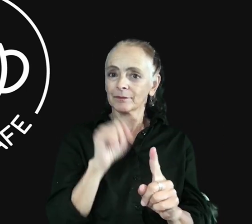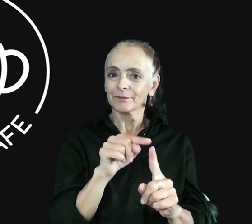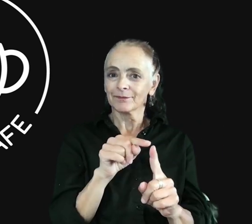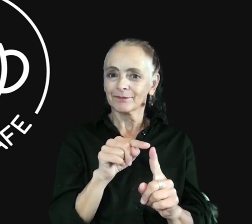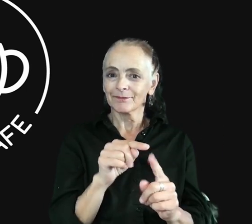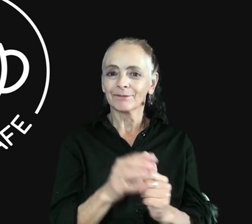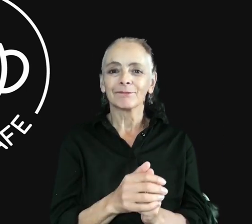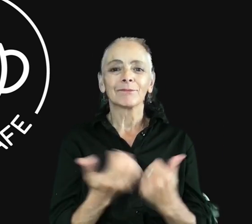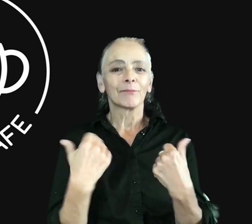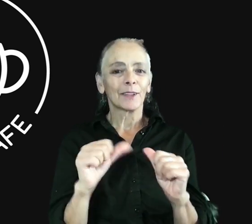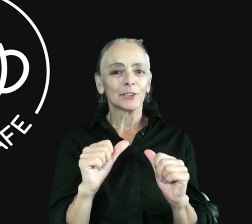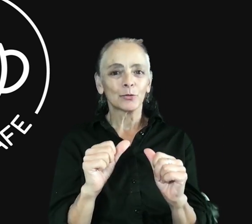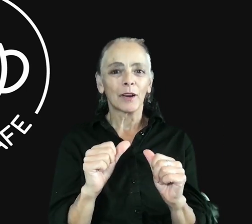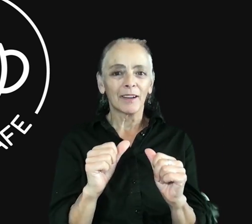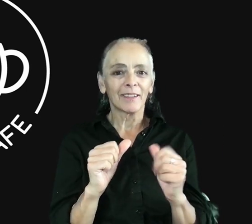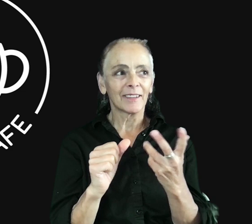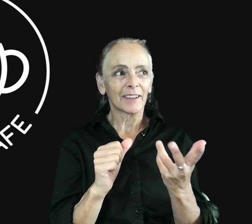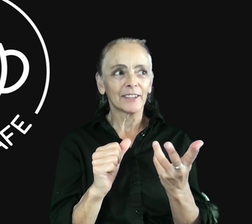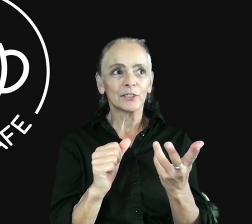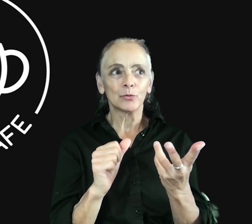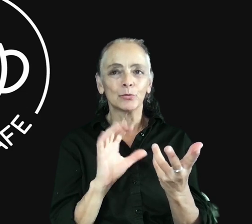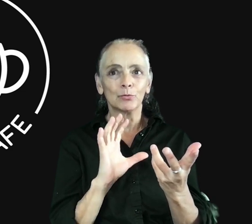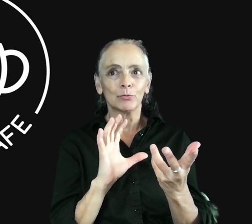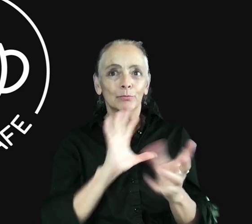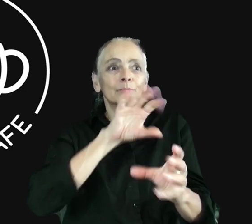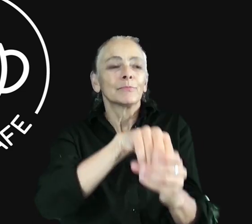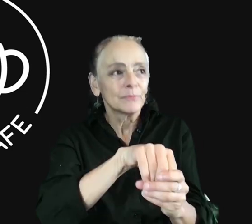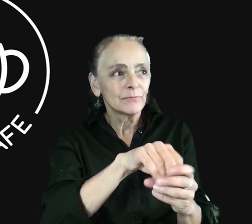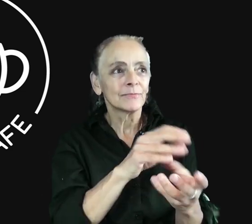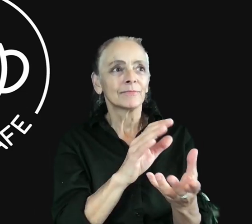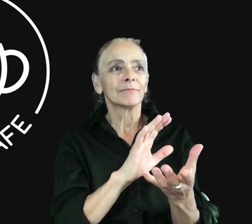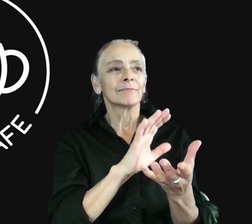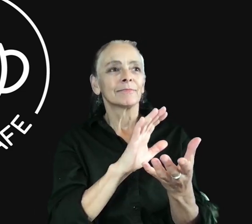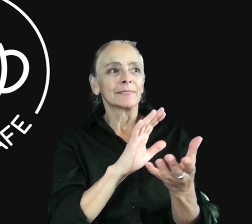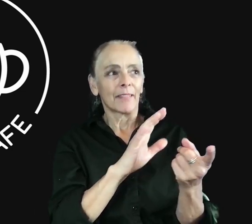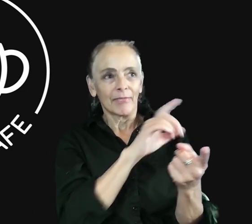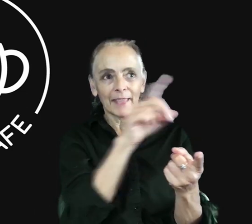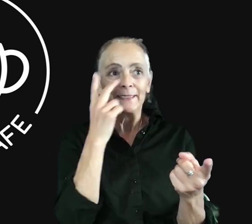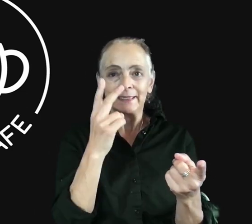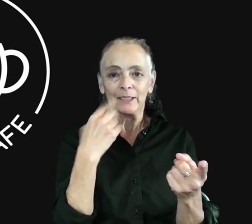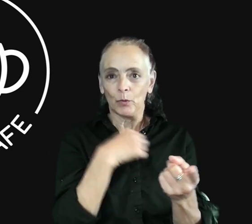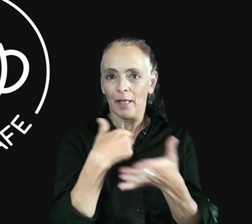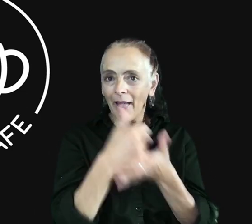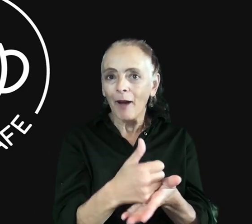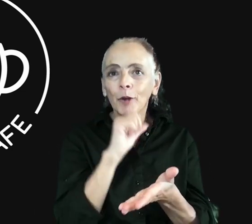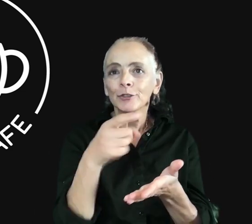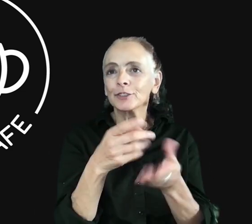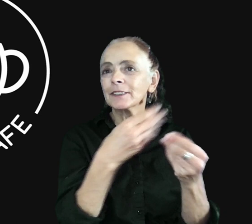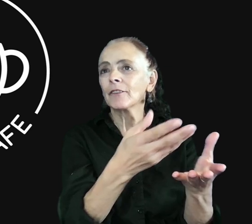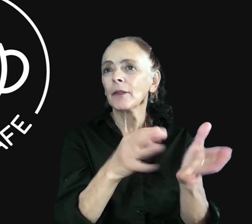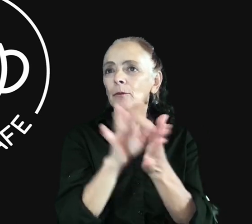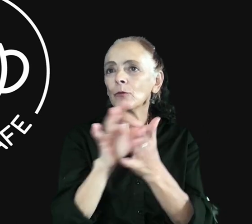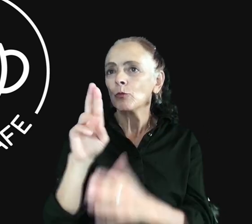to to try to get on board and that they see you as uh the person that helps and not the person that gives the rating yeah and it's